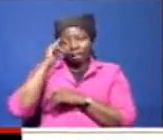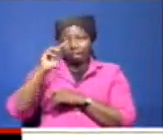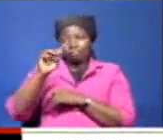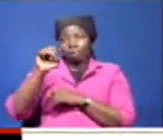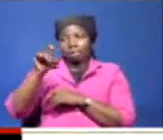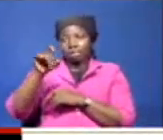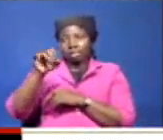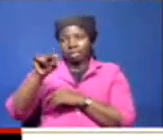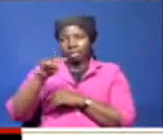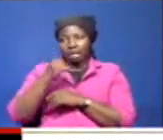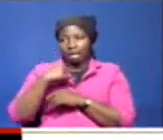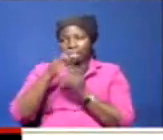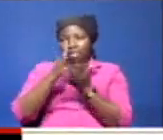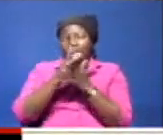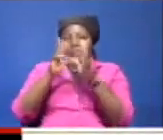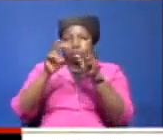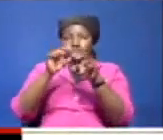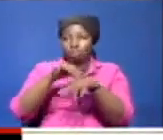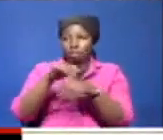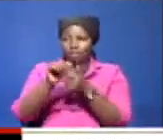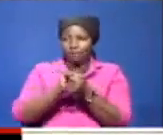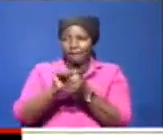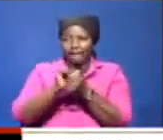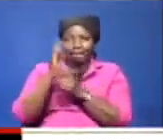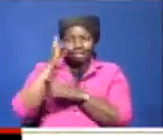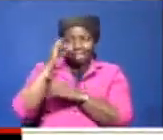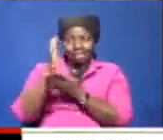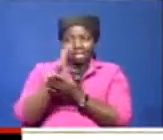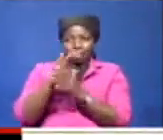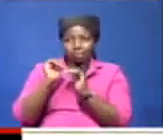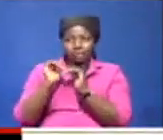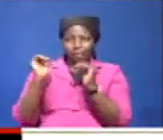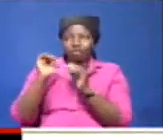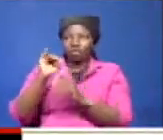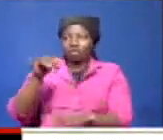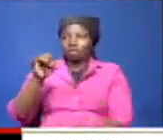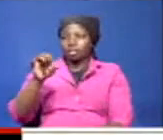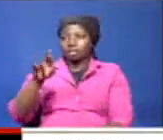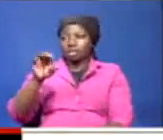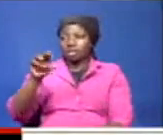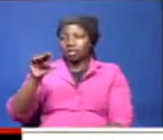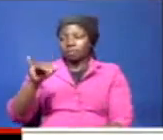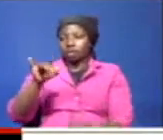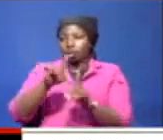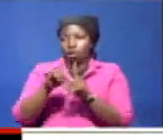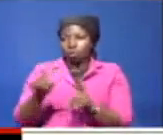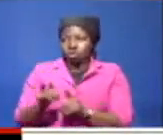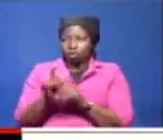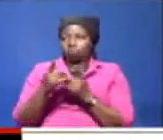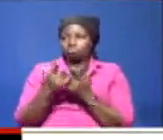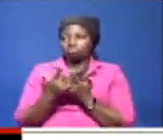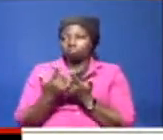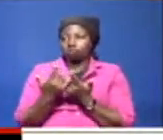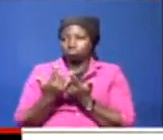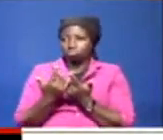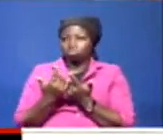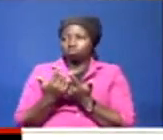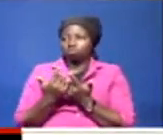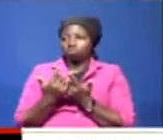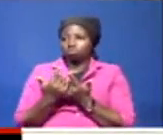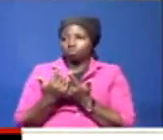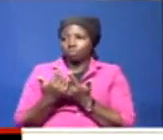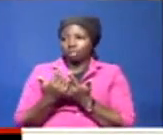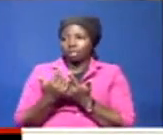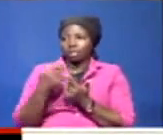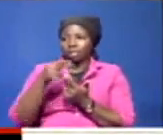issues on Friday. I think at some point Jeremy's car stopped also with ECU. I think Hamza had an issue, some technical